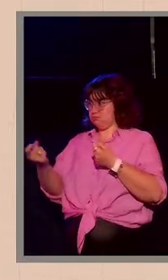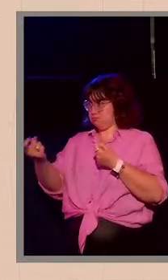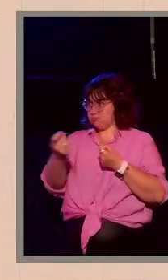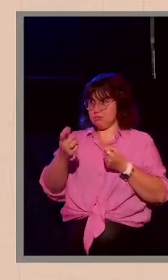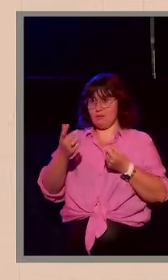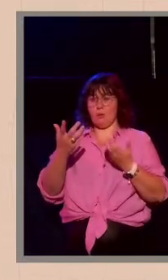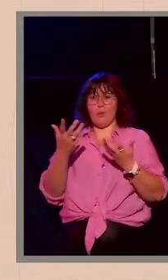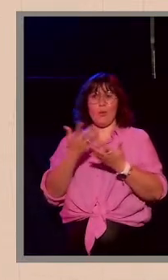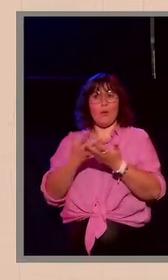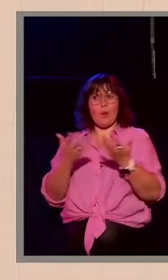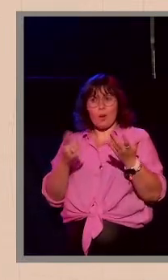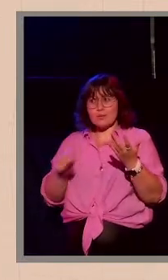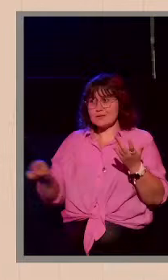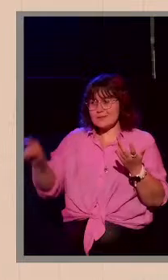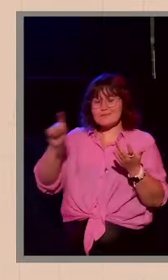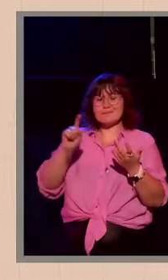many,